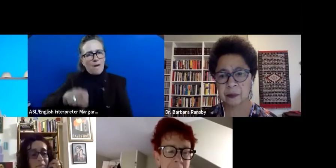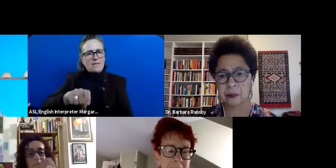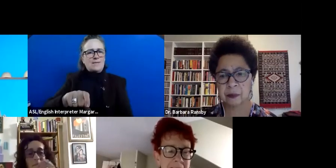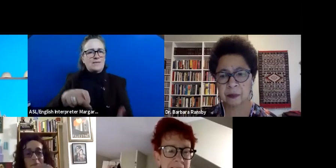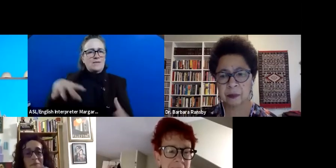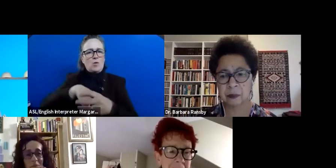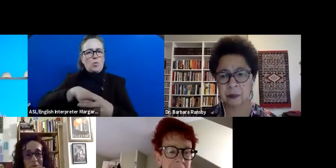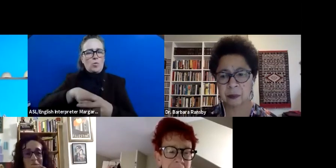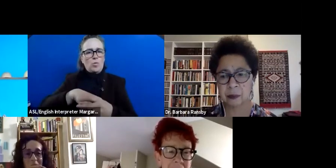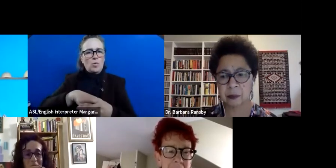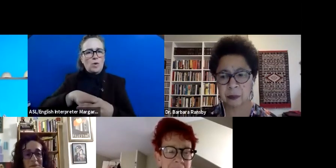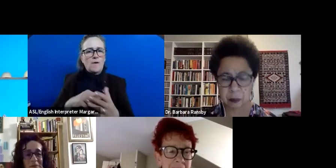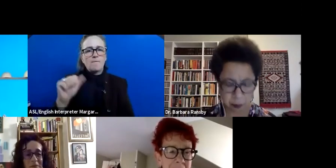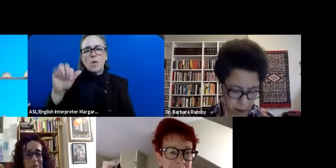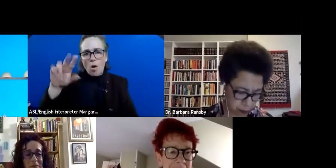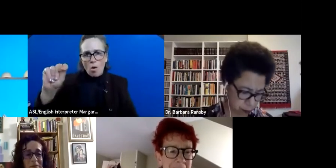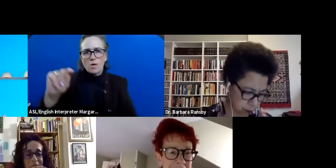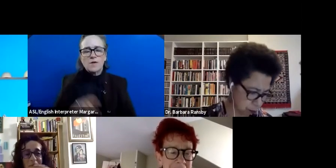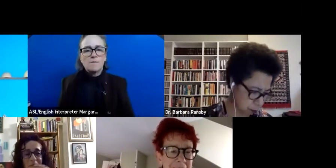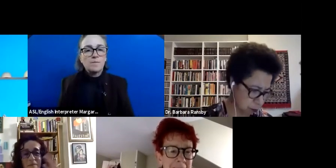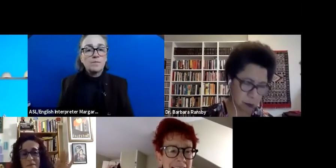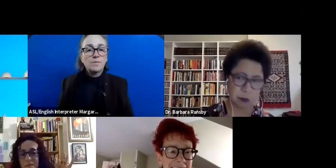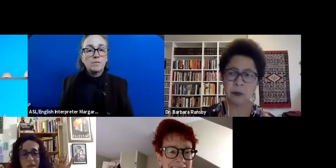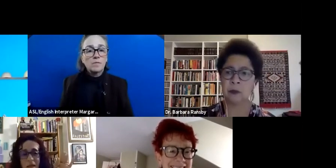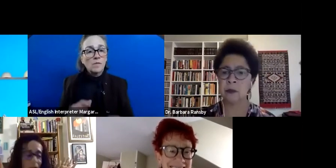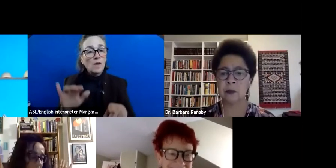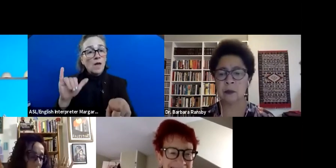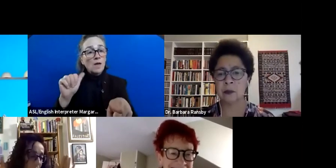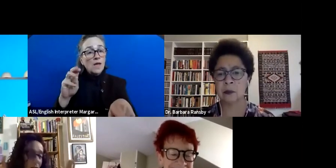Thank you, Barbara. Does anyone else want to speak to that question? Yamila.